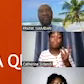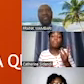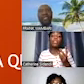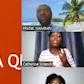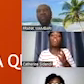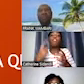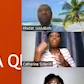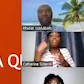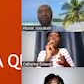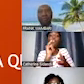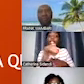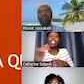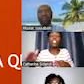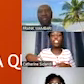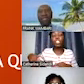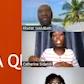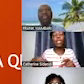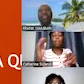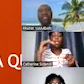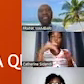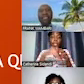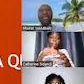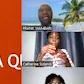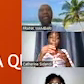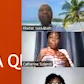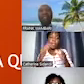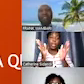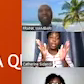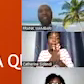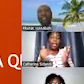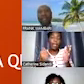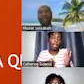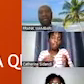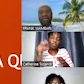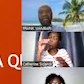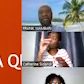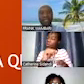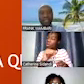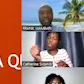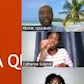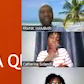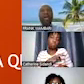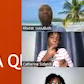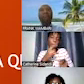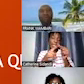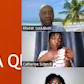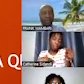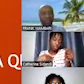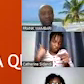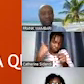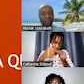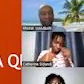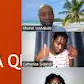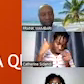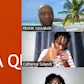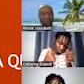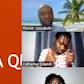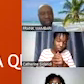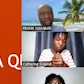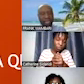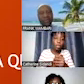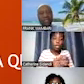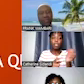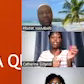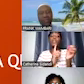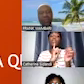there are no sheep in the pen, and there's no income, there's no nothing coming, yet I'll still move on. So the other